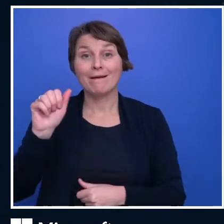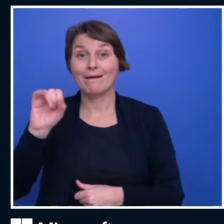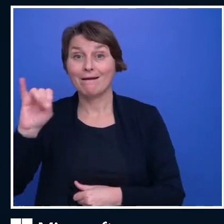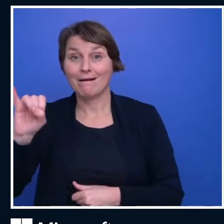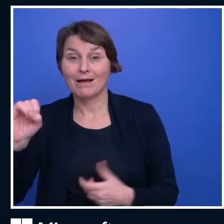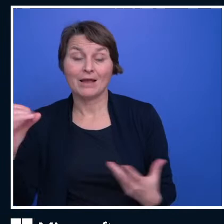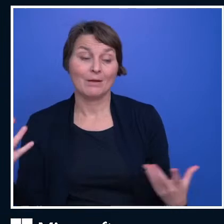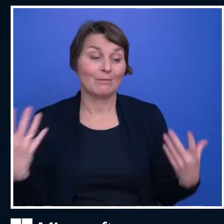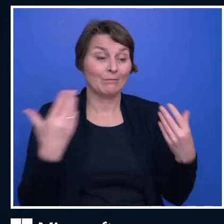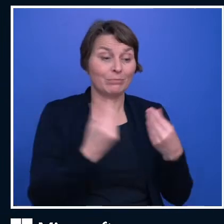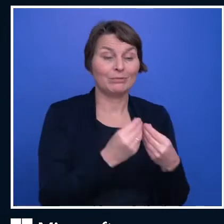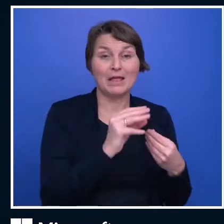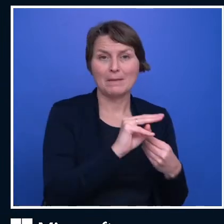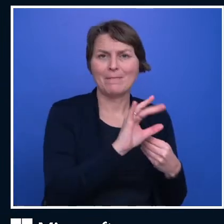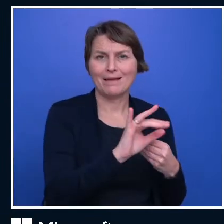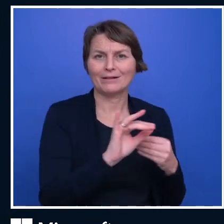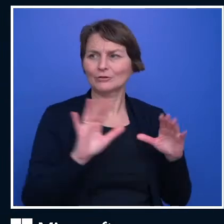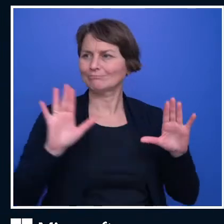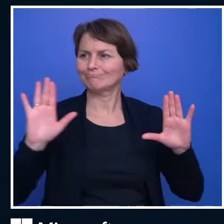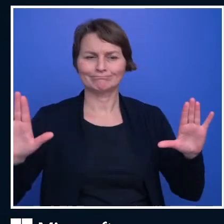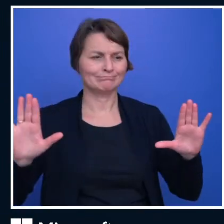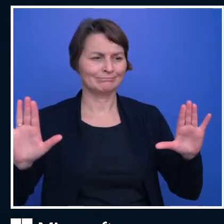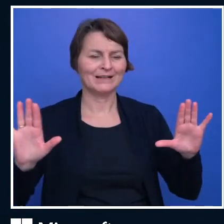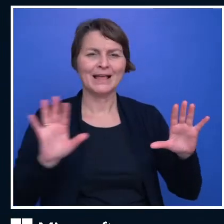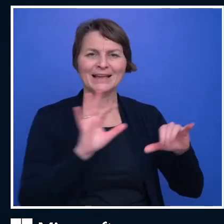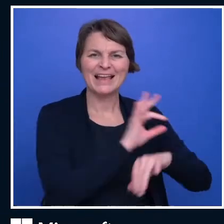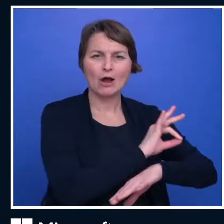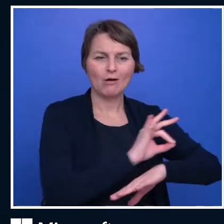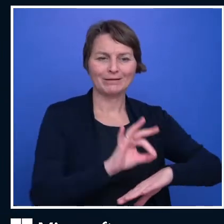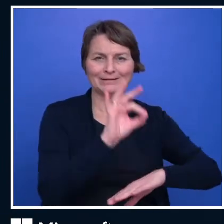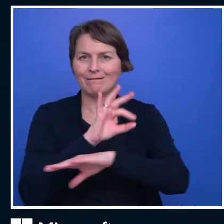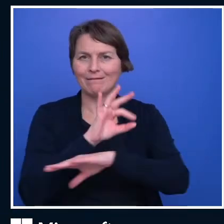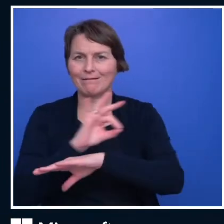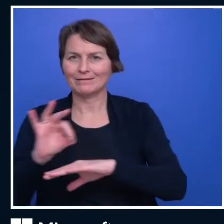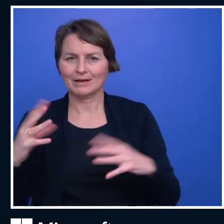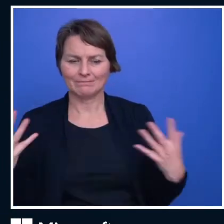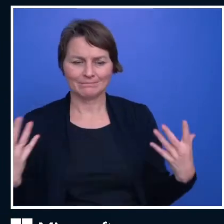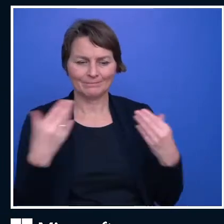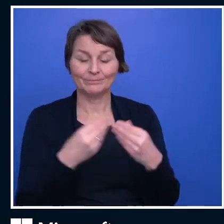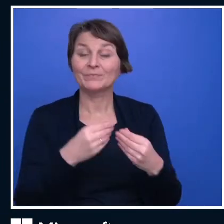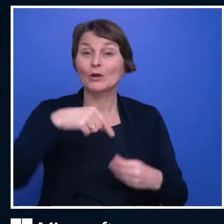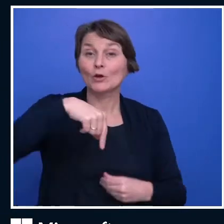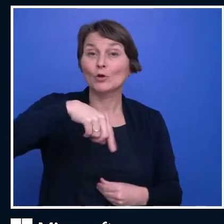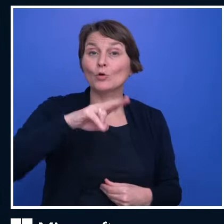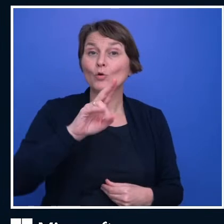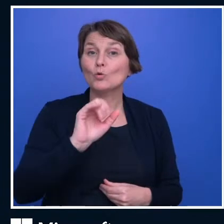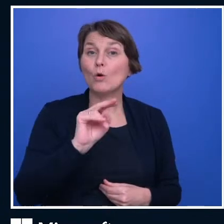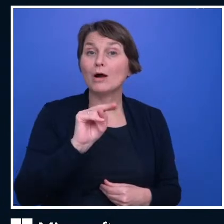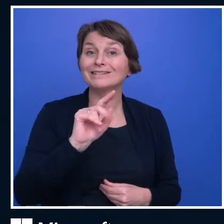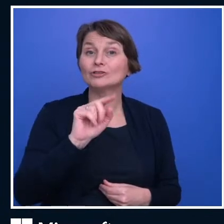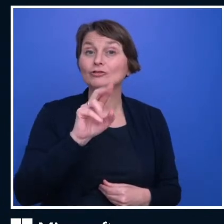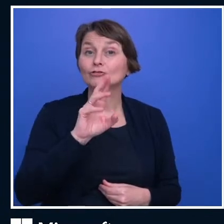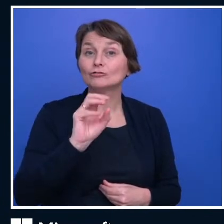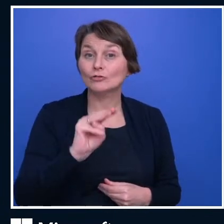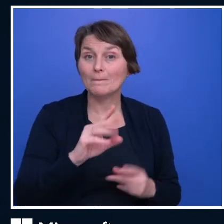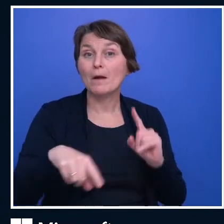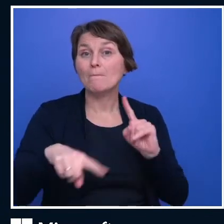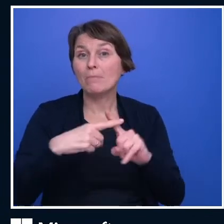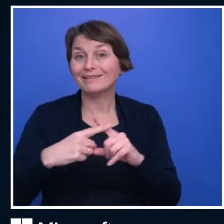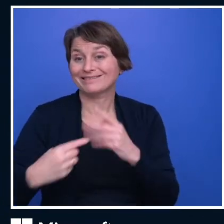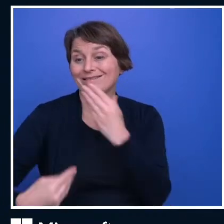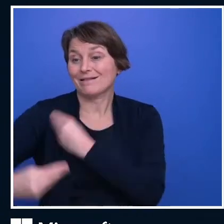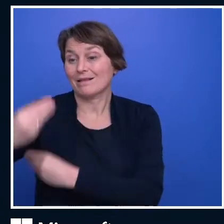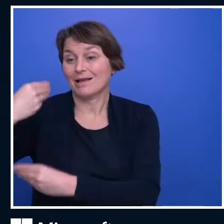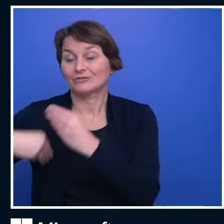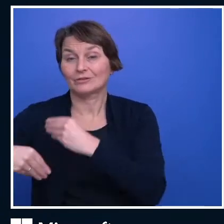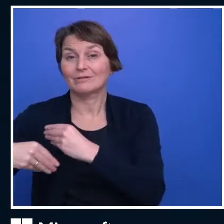HQC architectures, wherein you have hybrid of quantum and classical architectures, you're able to achieve much more than what normal classical